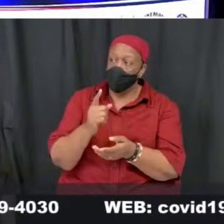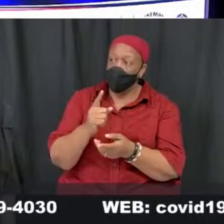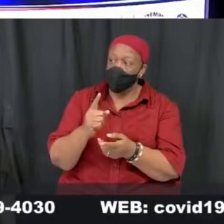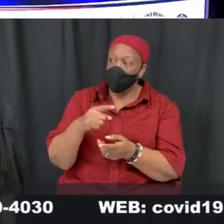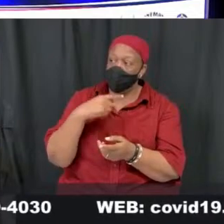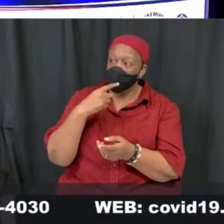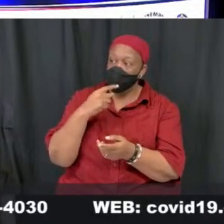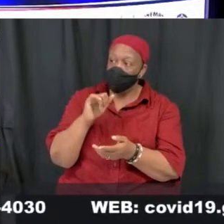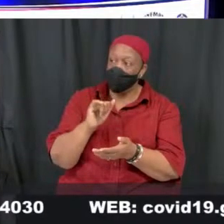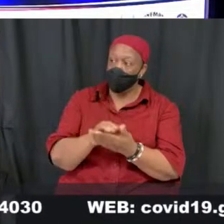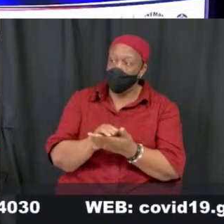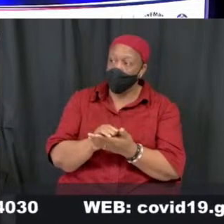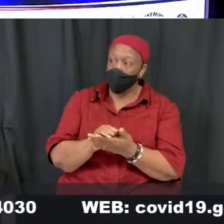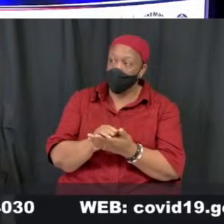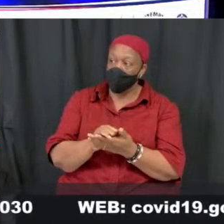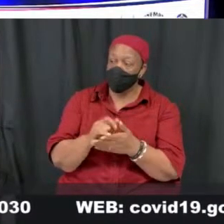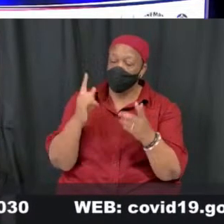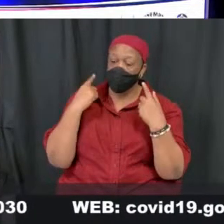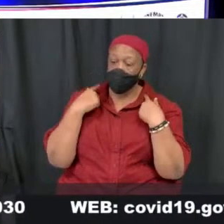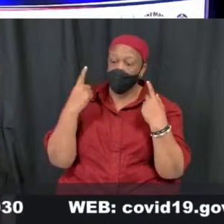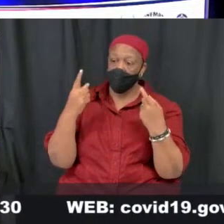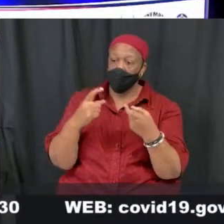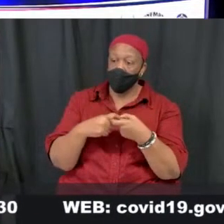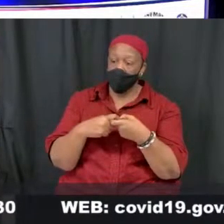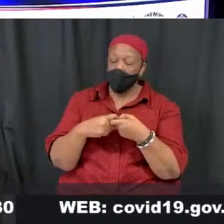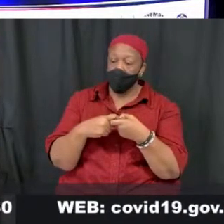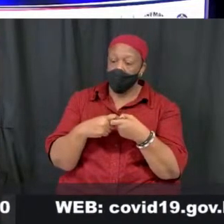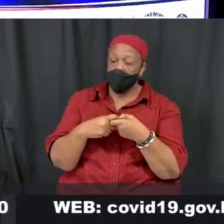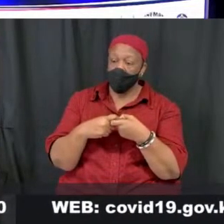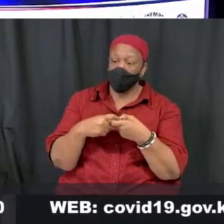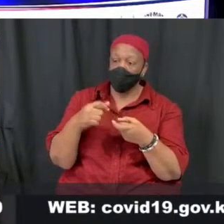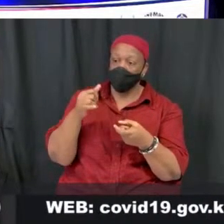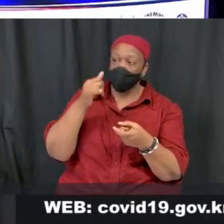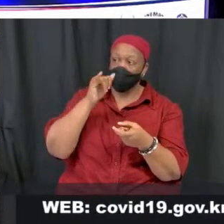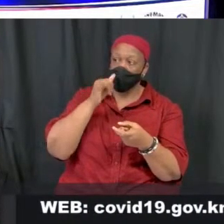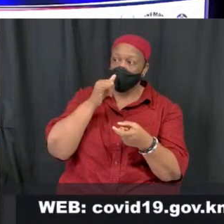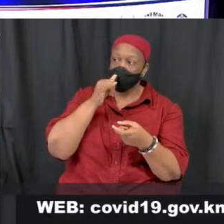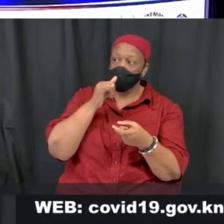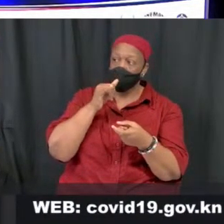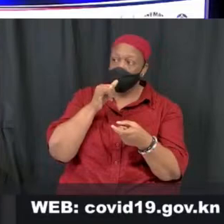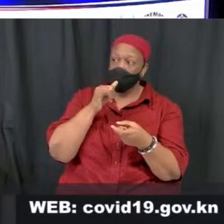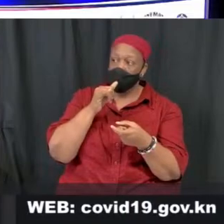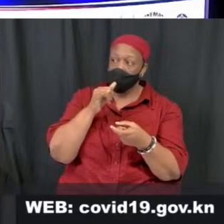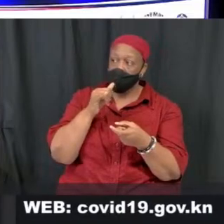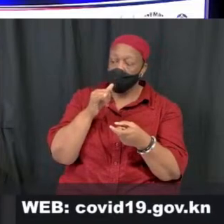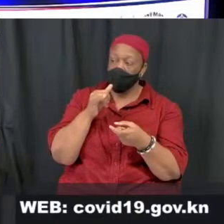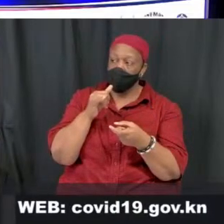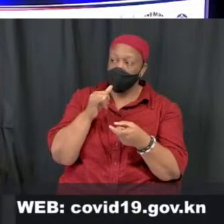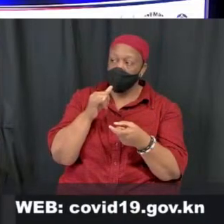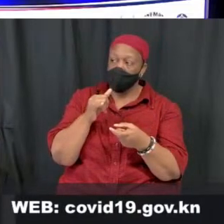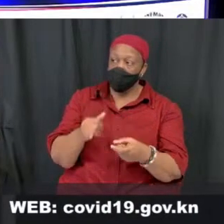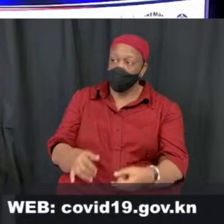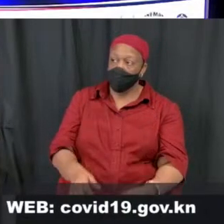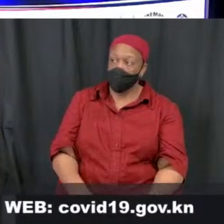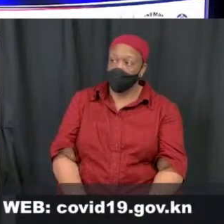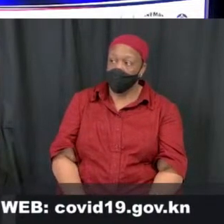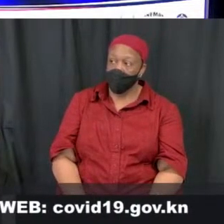that the Spanish Bars and Pond Road last Sunday had